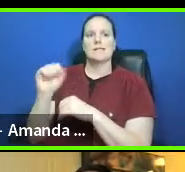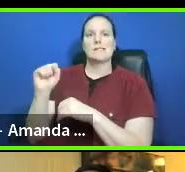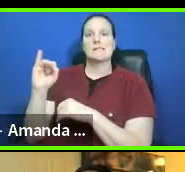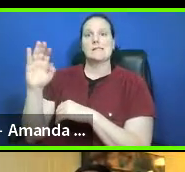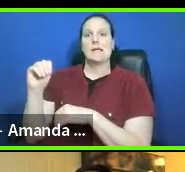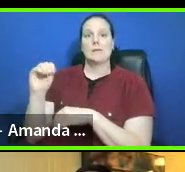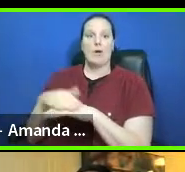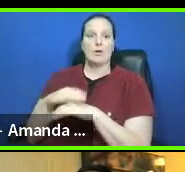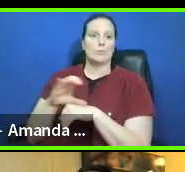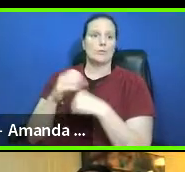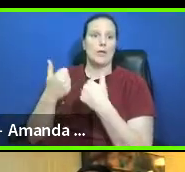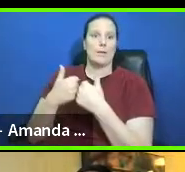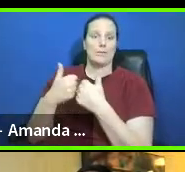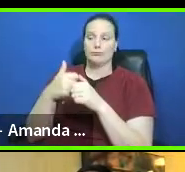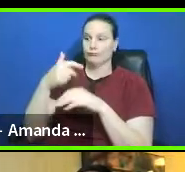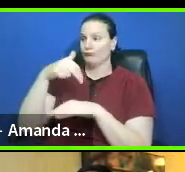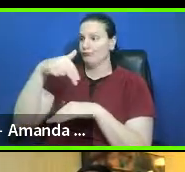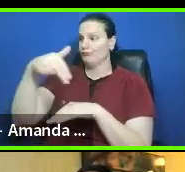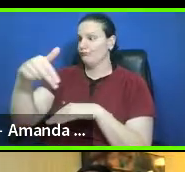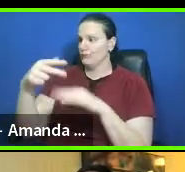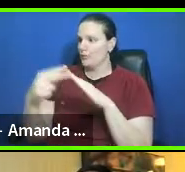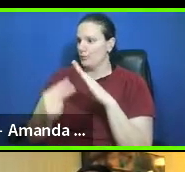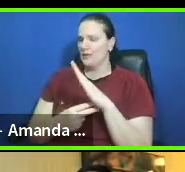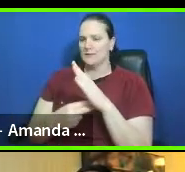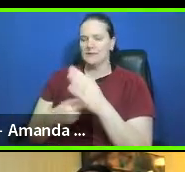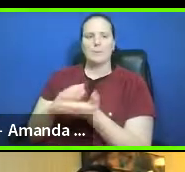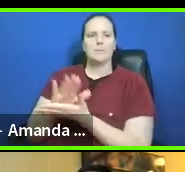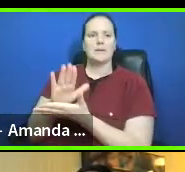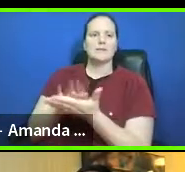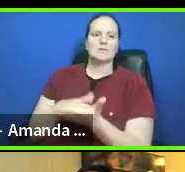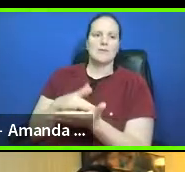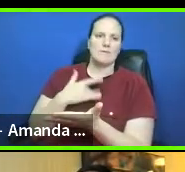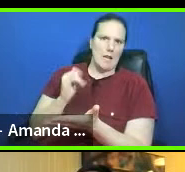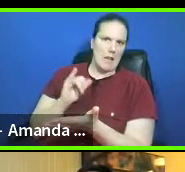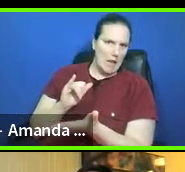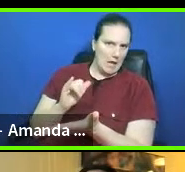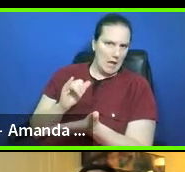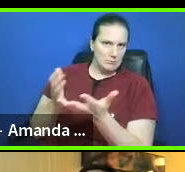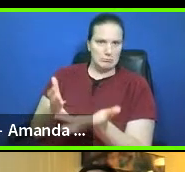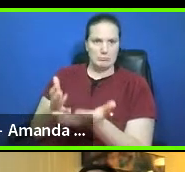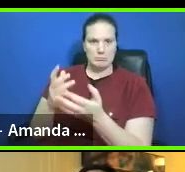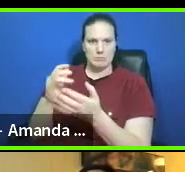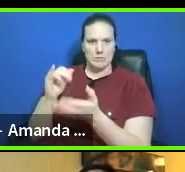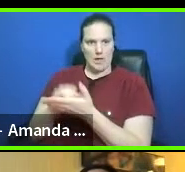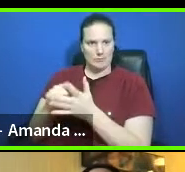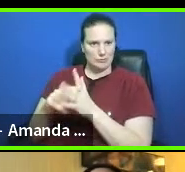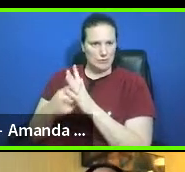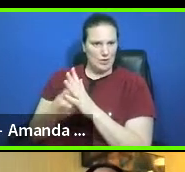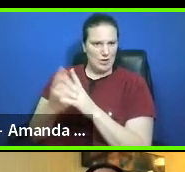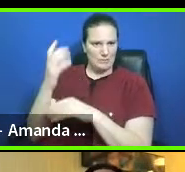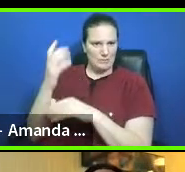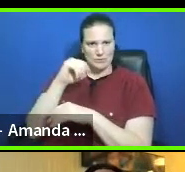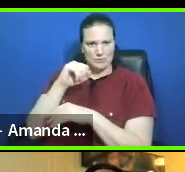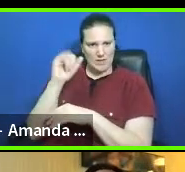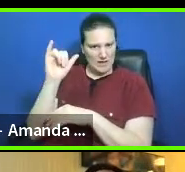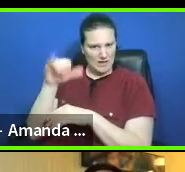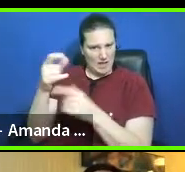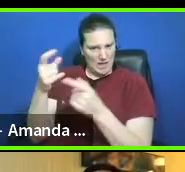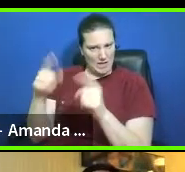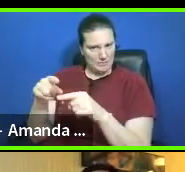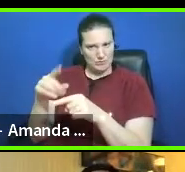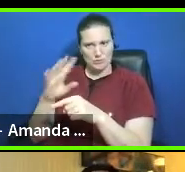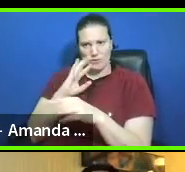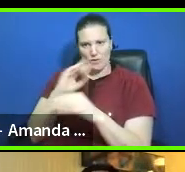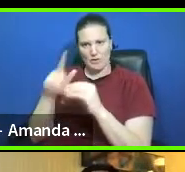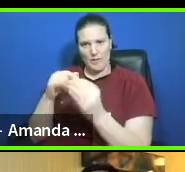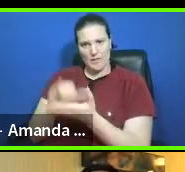And like walking across the bridge and seeing what that feels like, or being on the beach and seeing what that feels like. When is that going to roll out? I'm assuming that something like that will happen. Can you kind of talk about